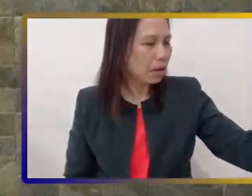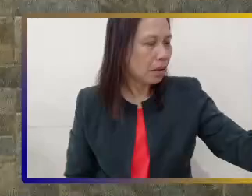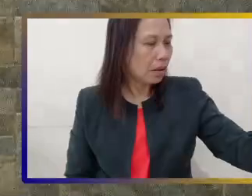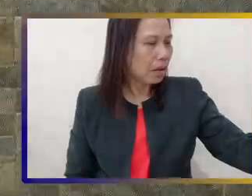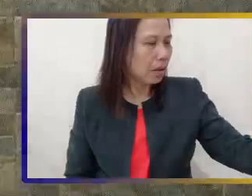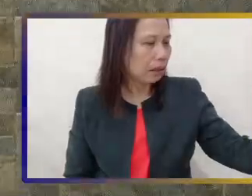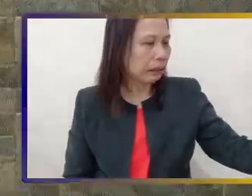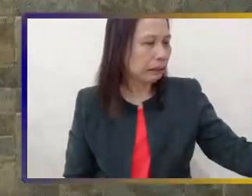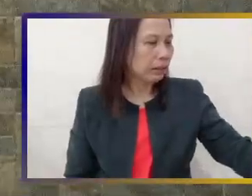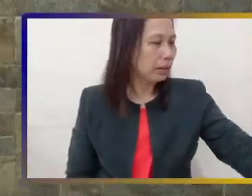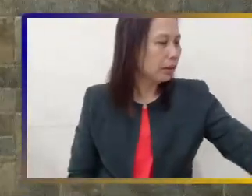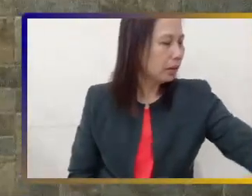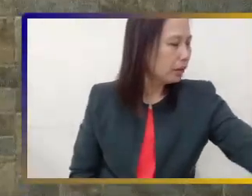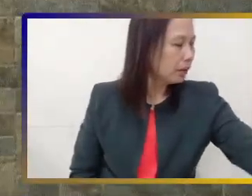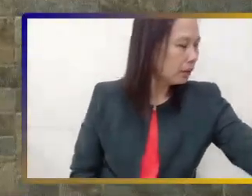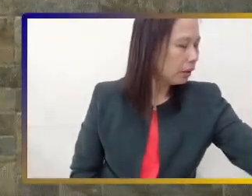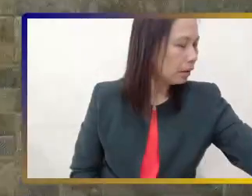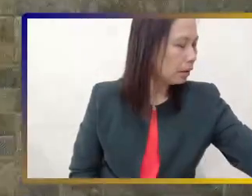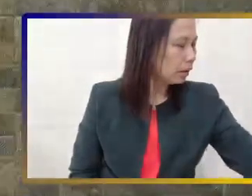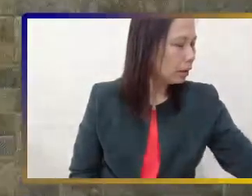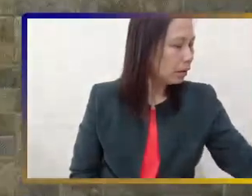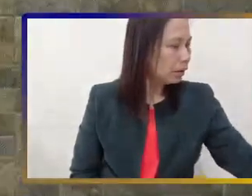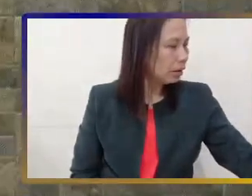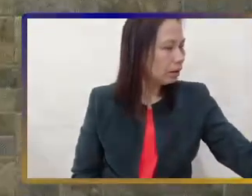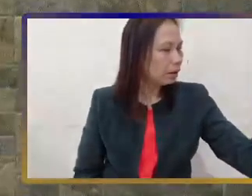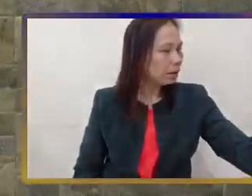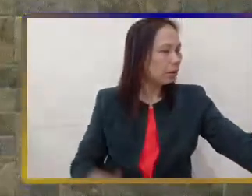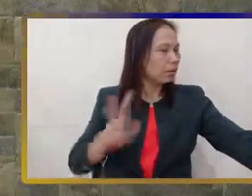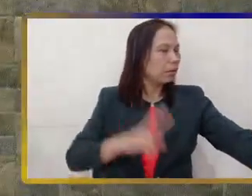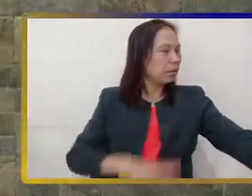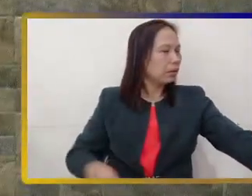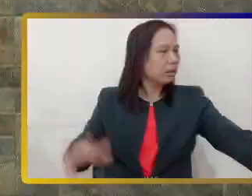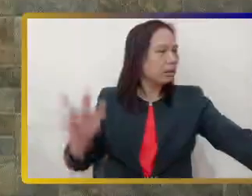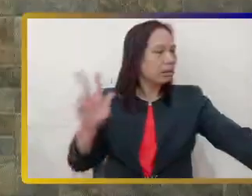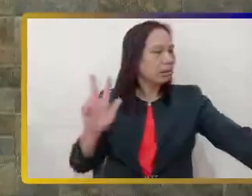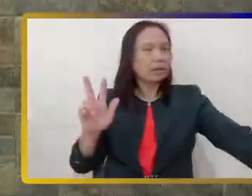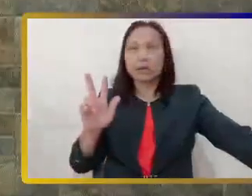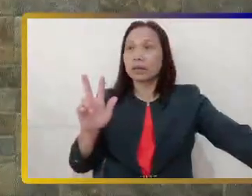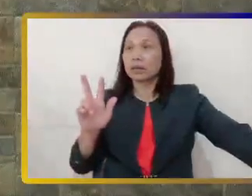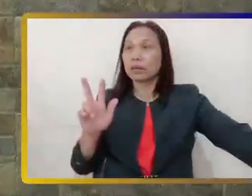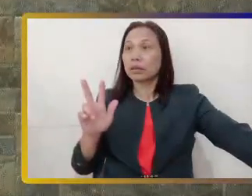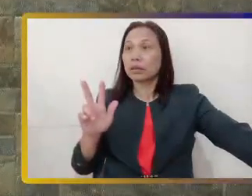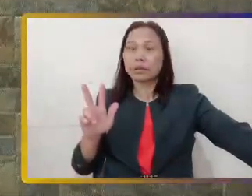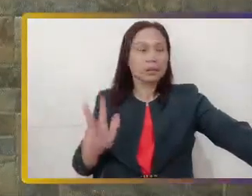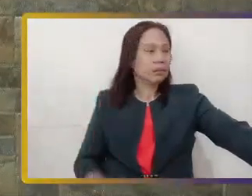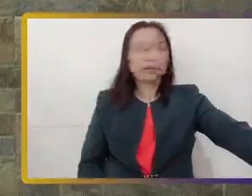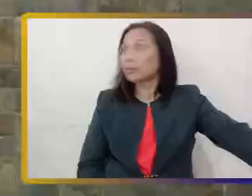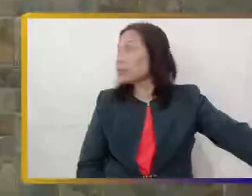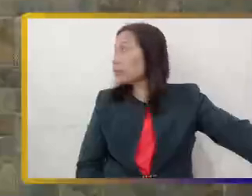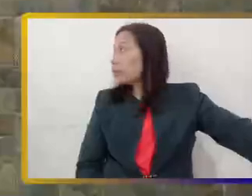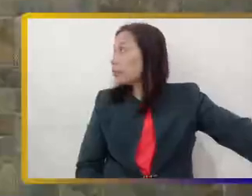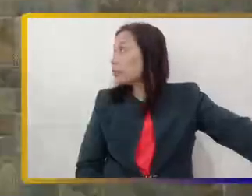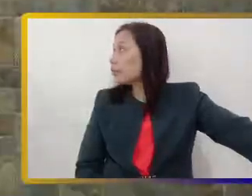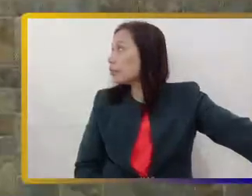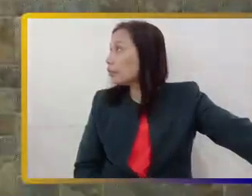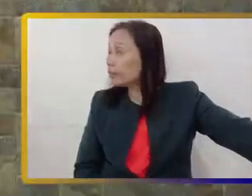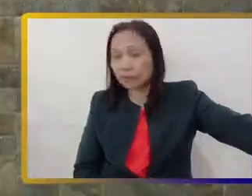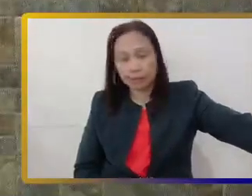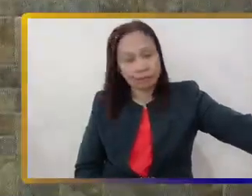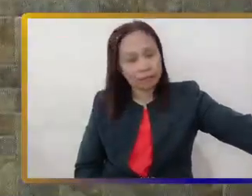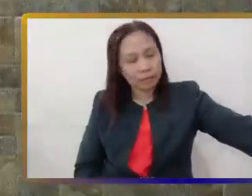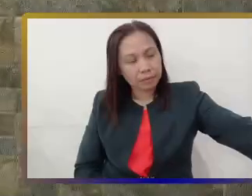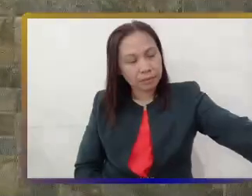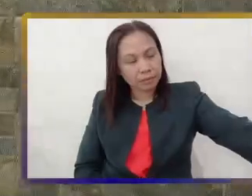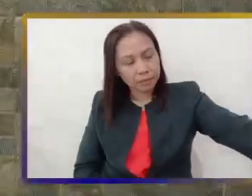3ist right Matthew 15 ver 3 I hope you're still following Amen